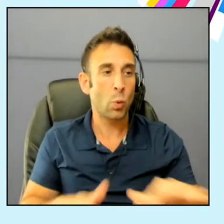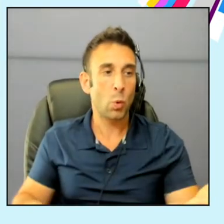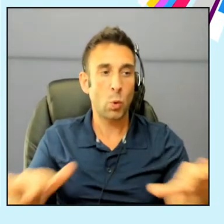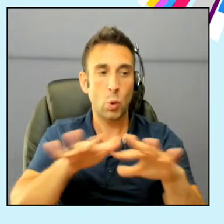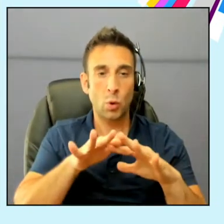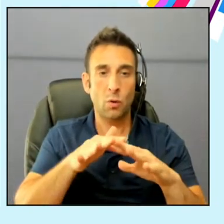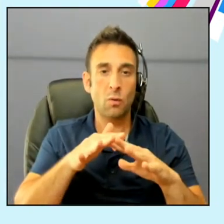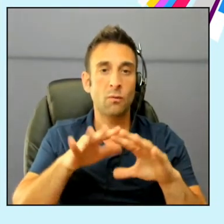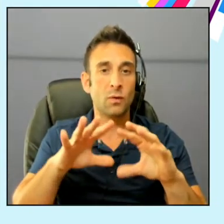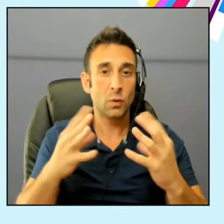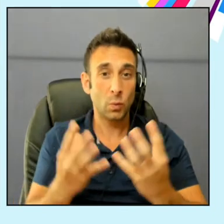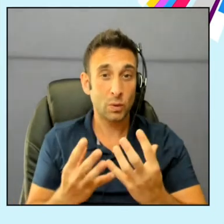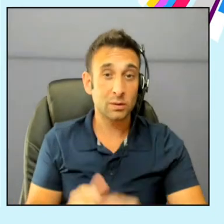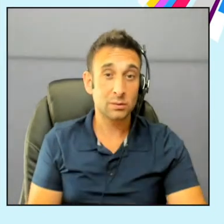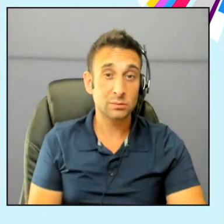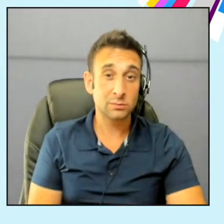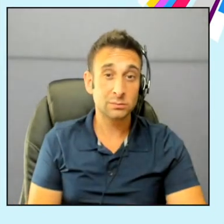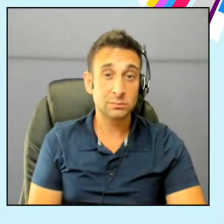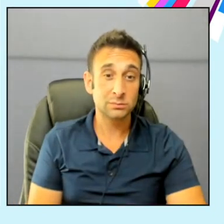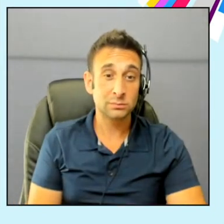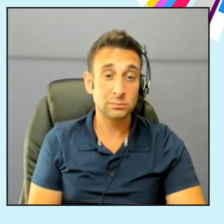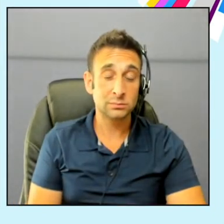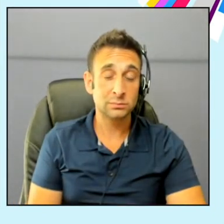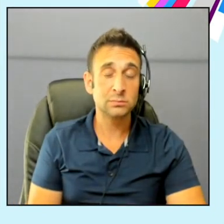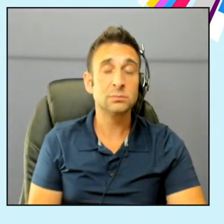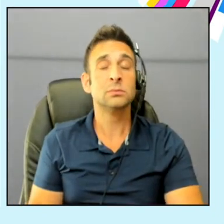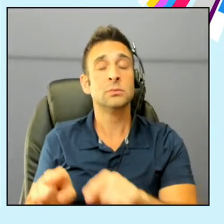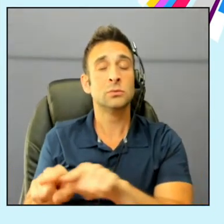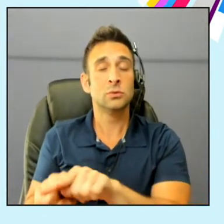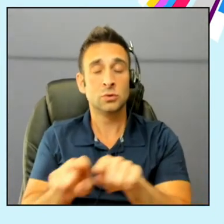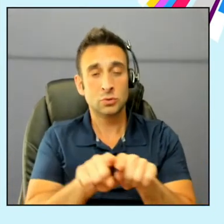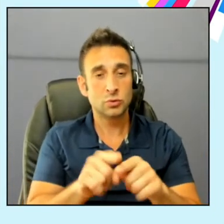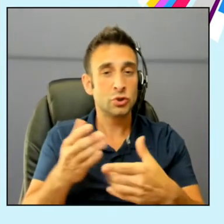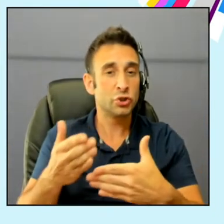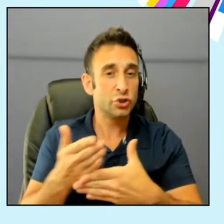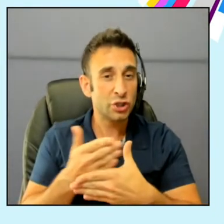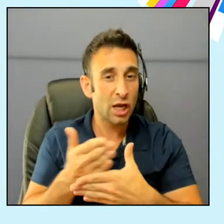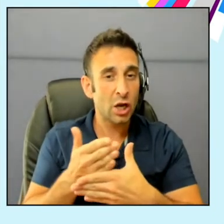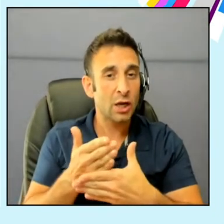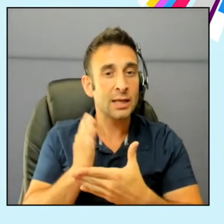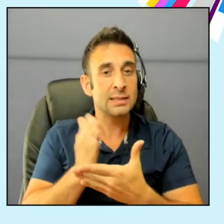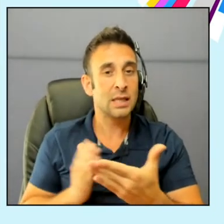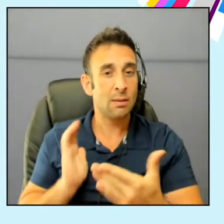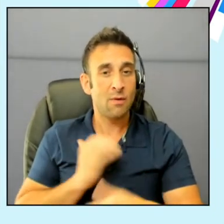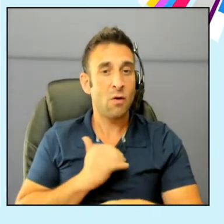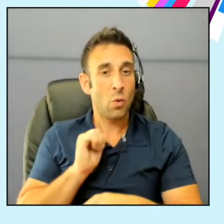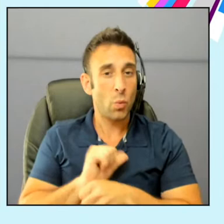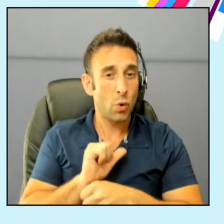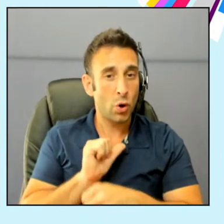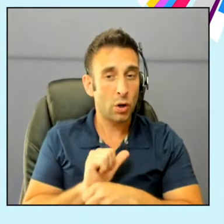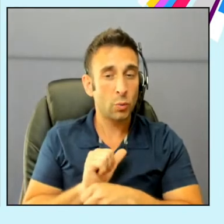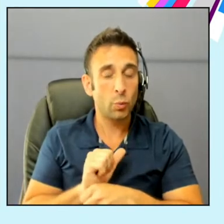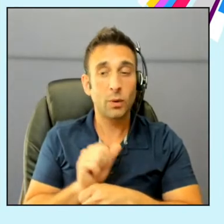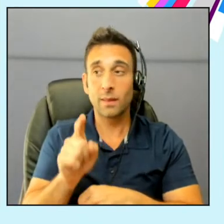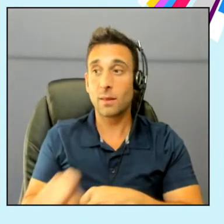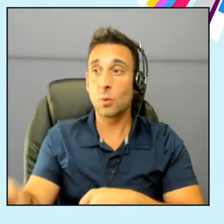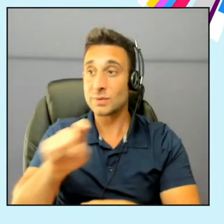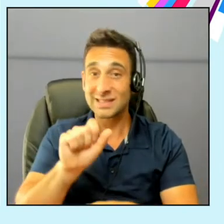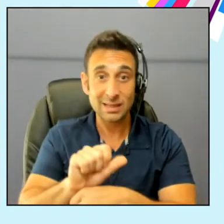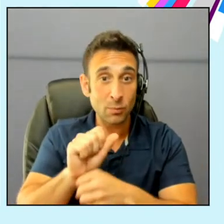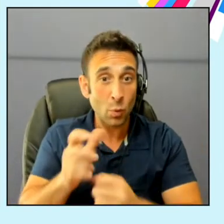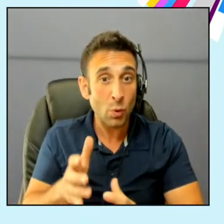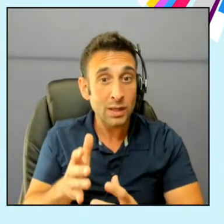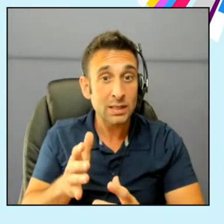beyond. Also, just being able to share some of our work with employees of Microsoft is very